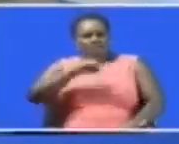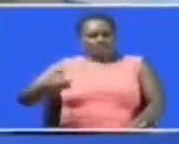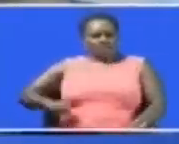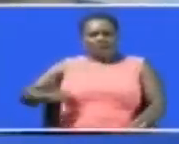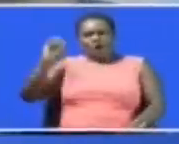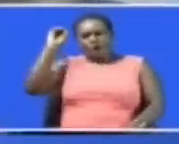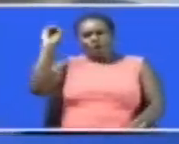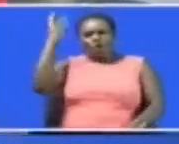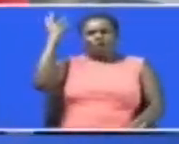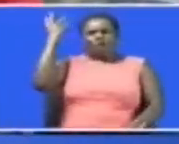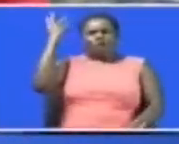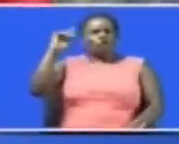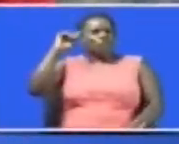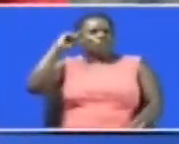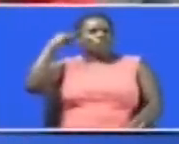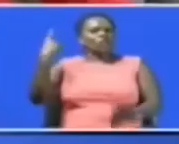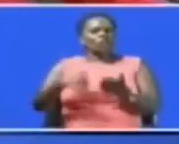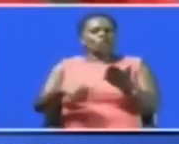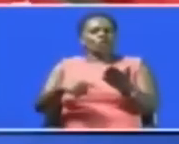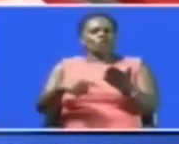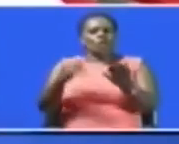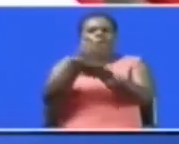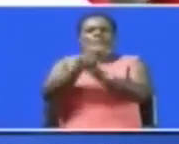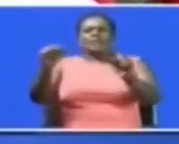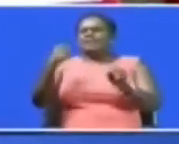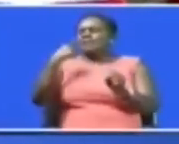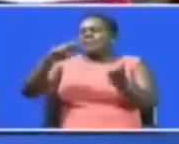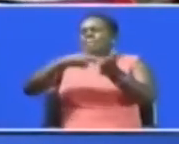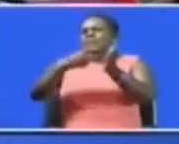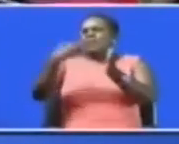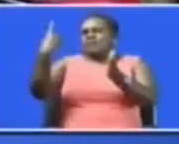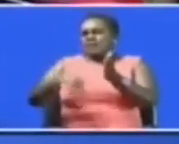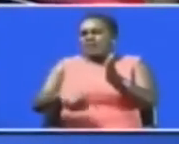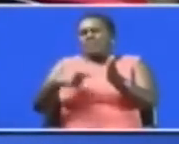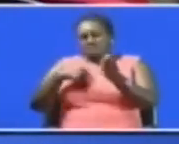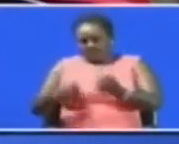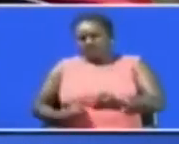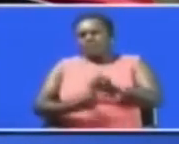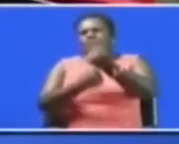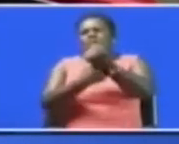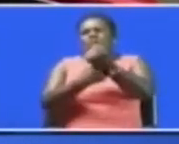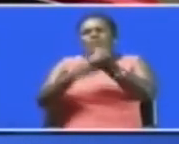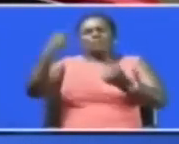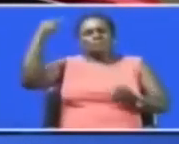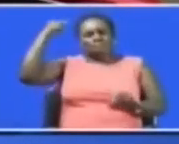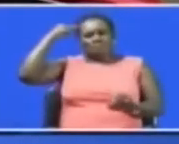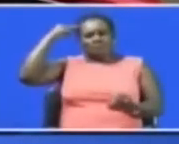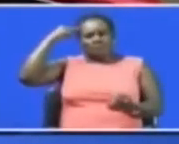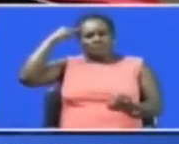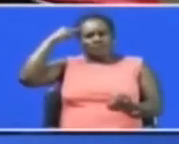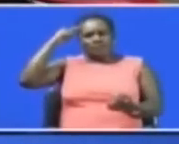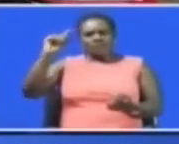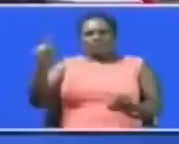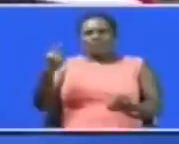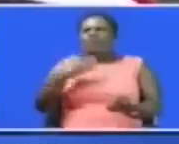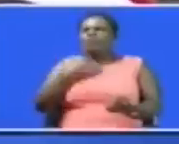Senator Orengo. What do you make of what the president is talking about there? What does he mean? You know, there I agree with him entirely. First,